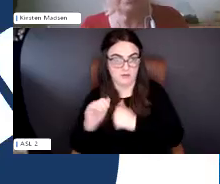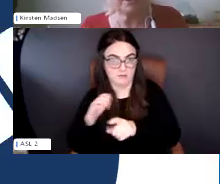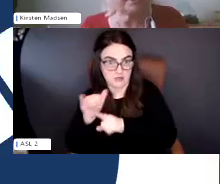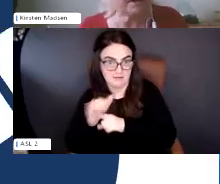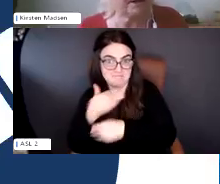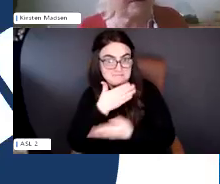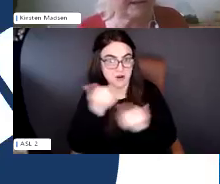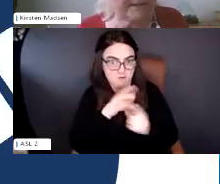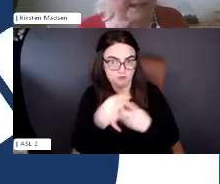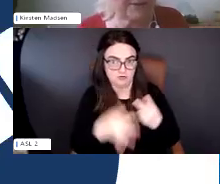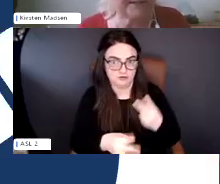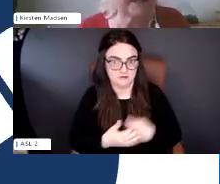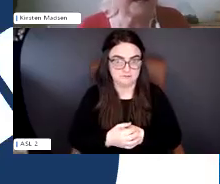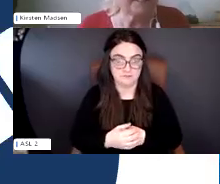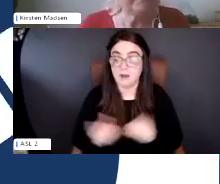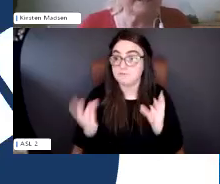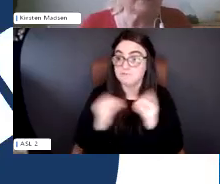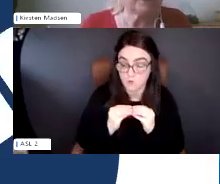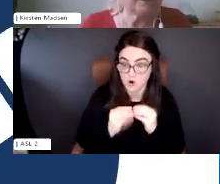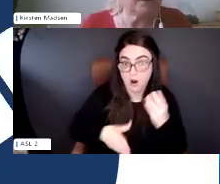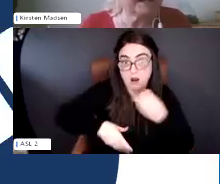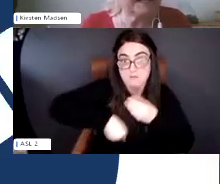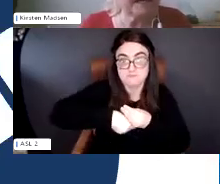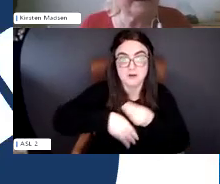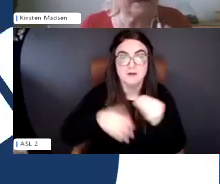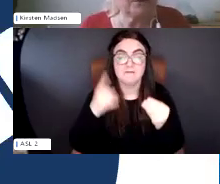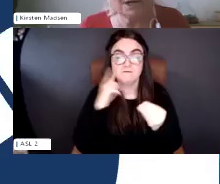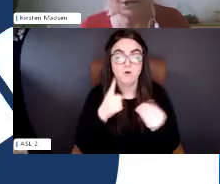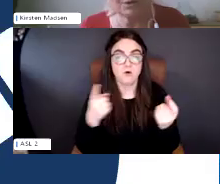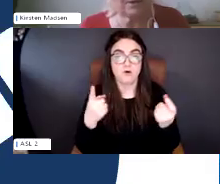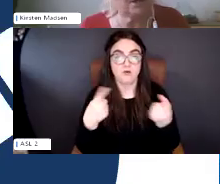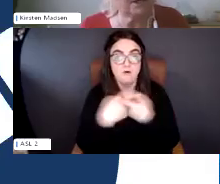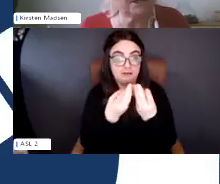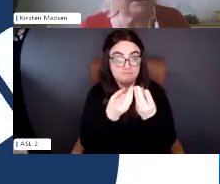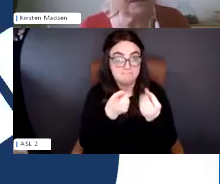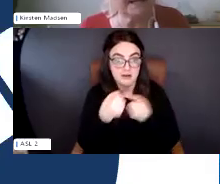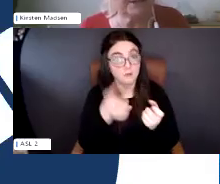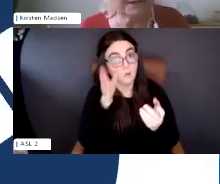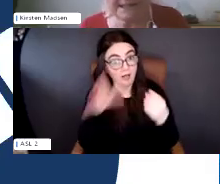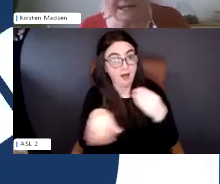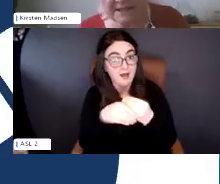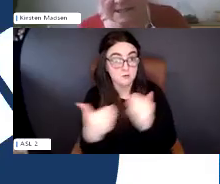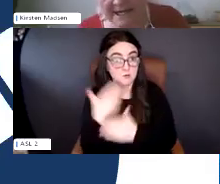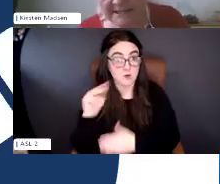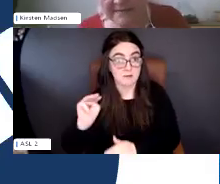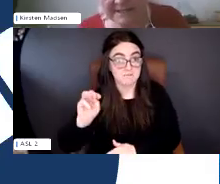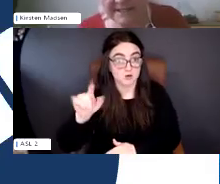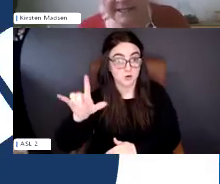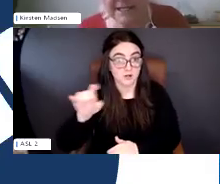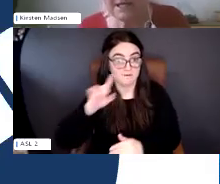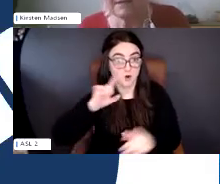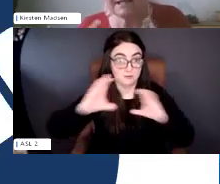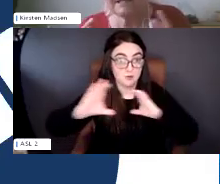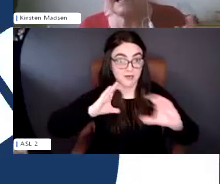more with regard to conflict management. In fact, we're going to have a new module on communication styles and active